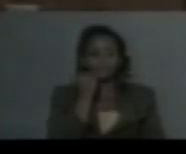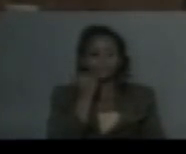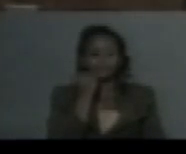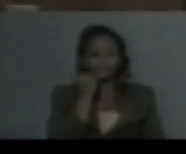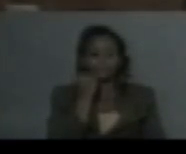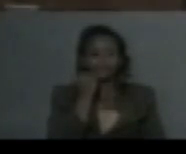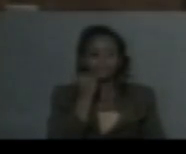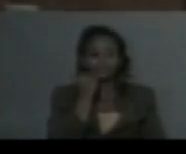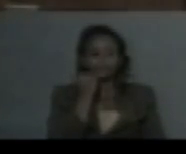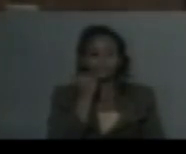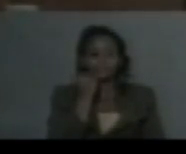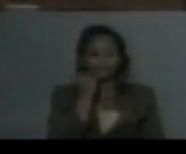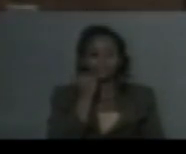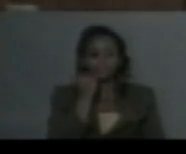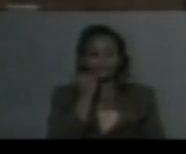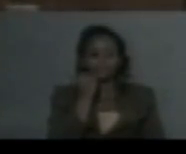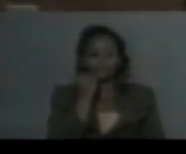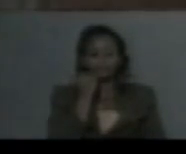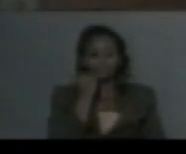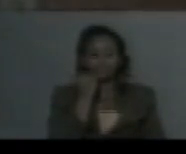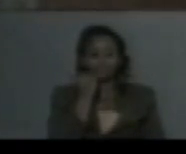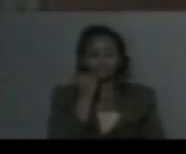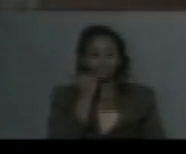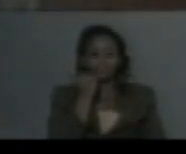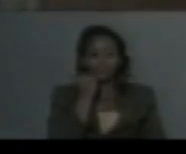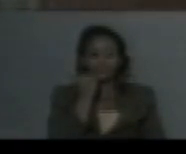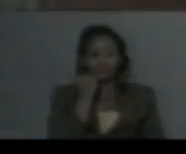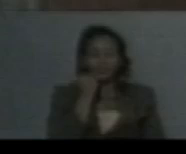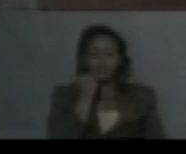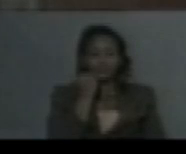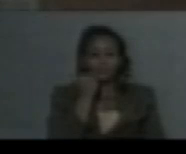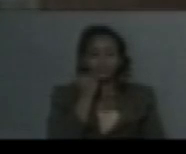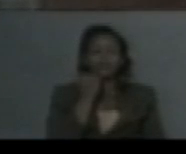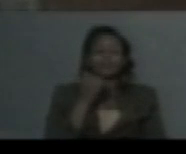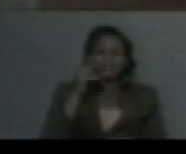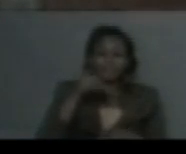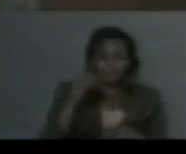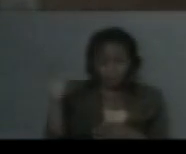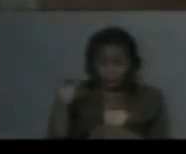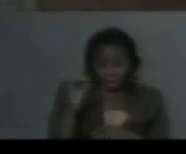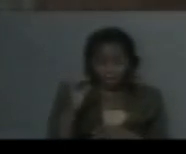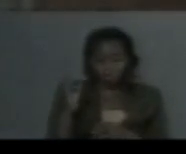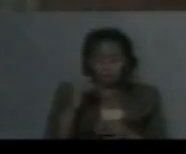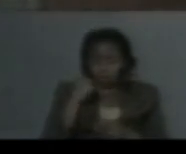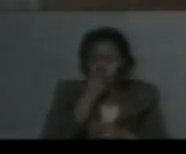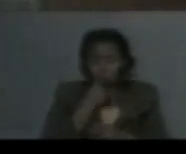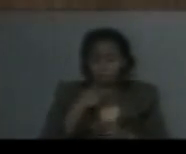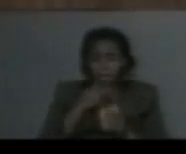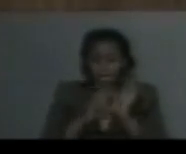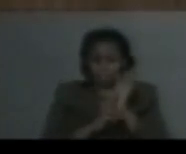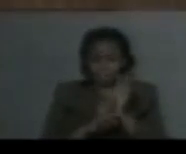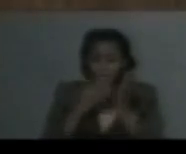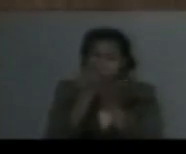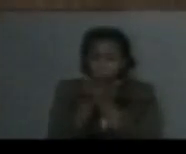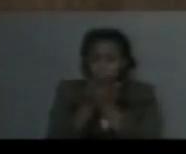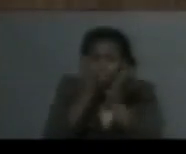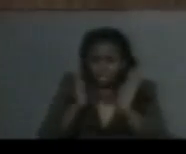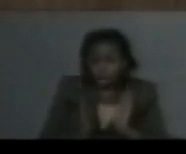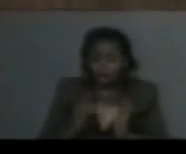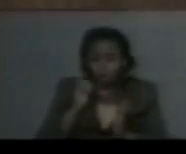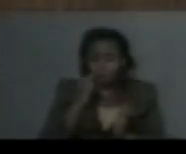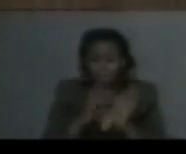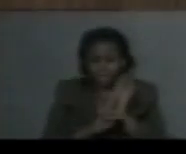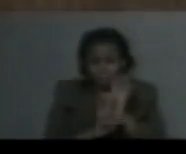Lord, it need not be gainsaid that the client I represent, the petitioner,